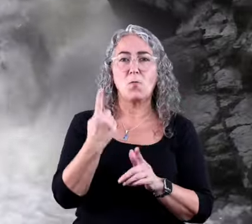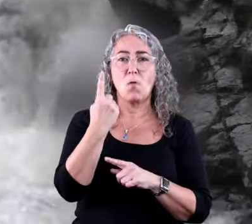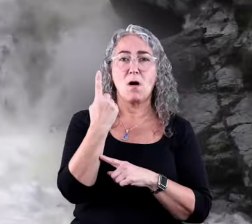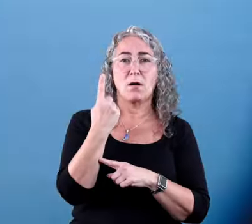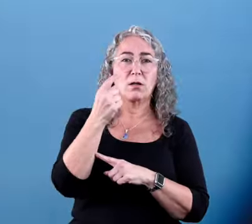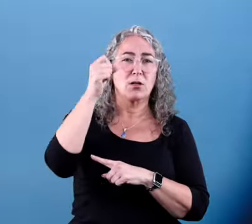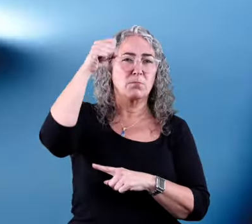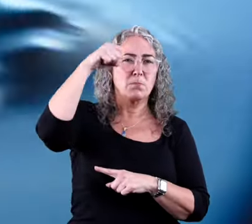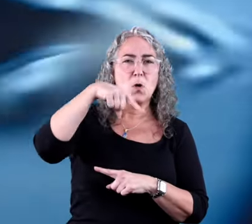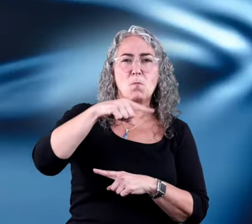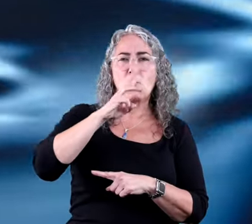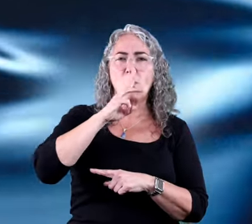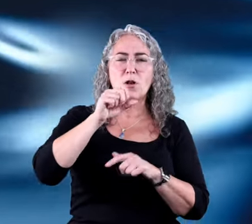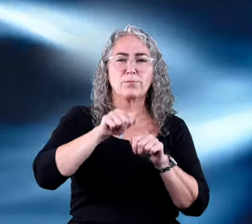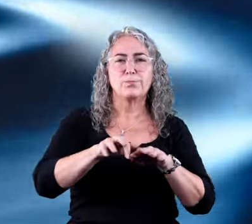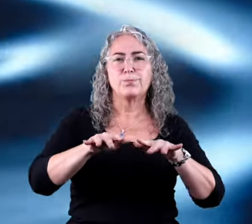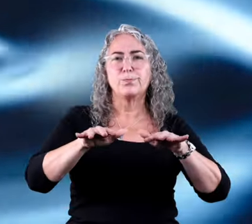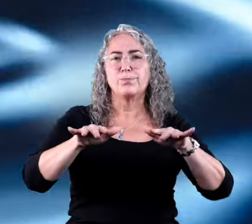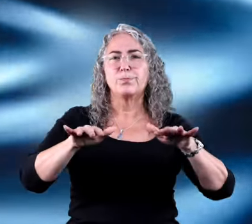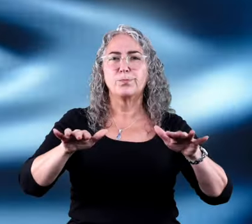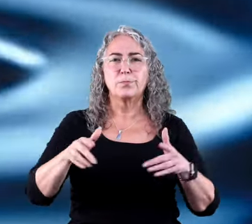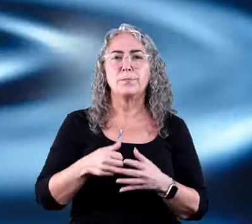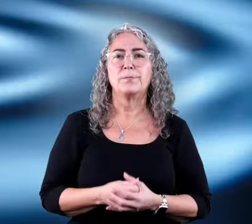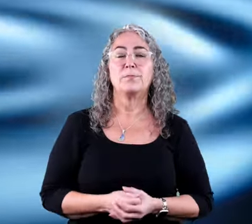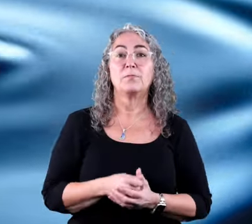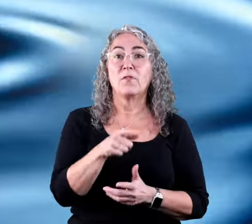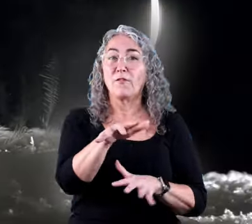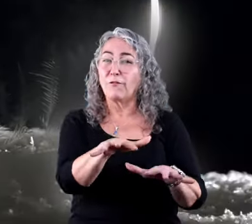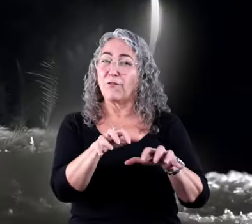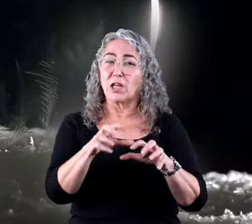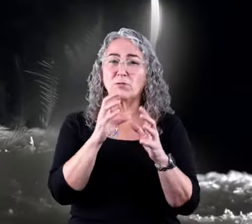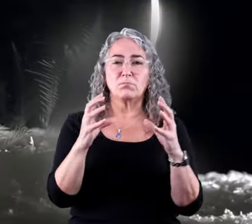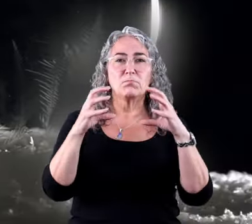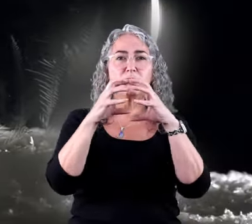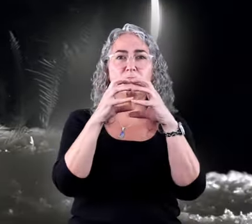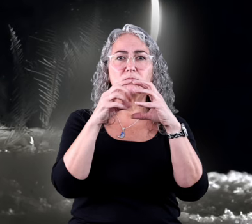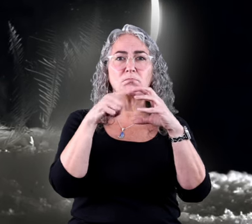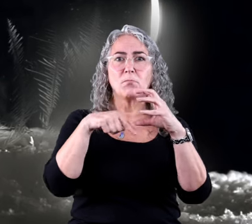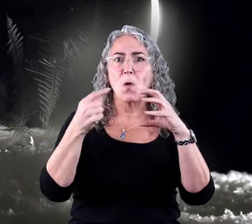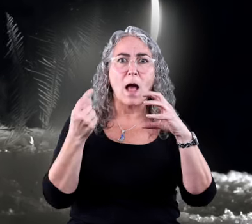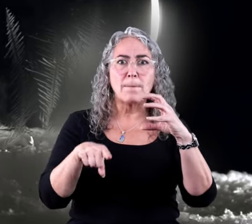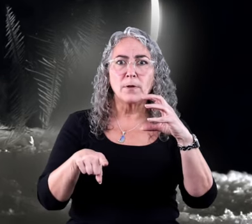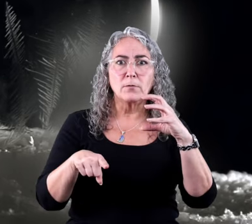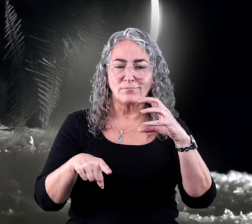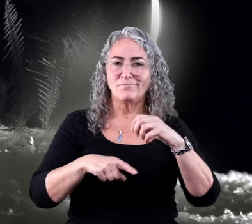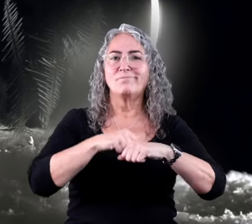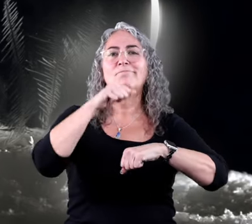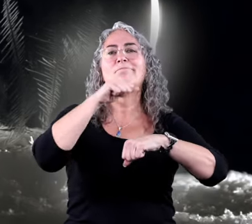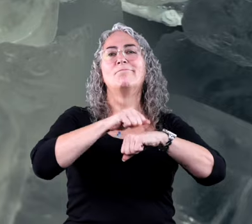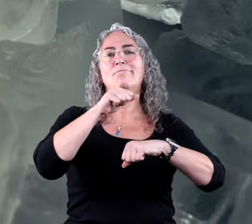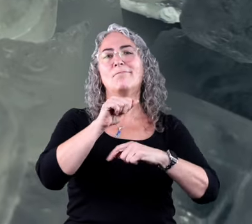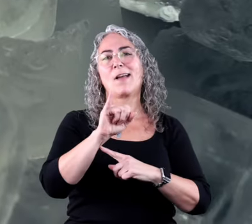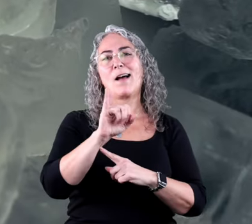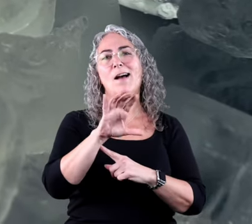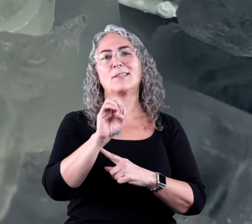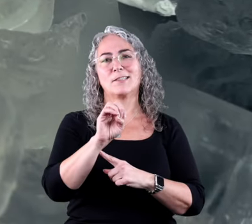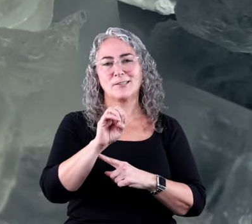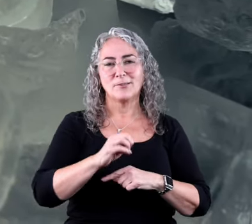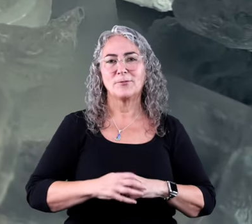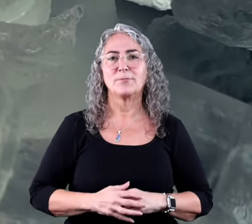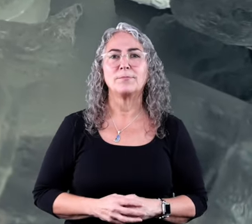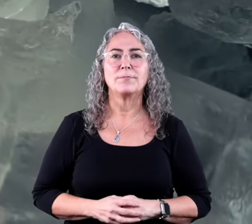example. Most of the time you think of water as a liquid, but when you freeze it, what happens? It